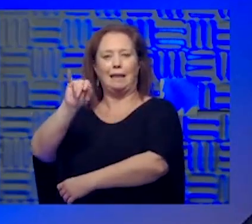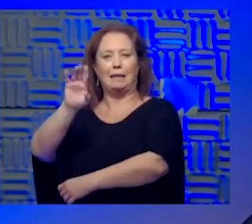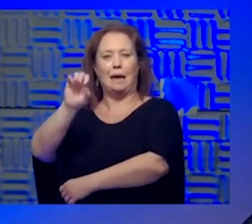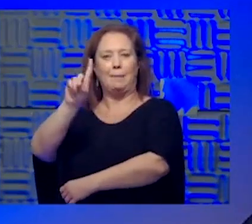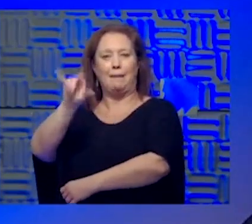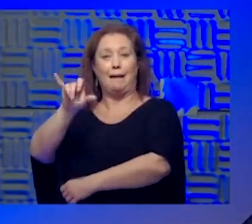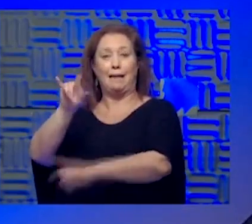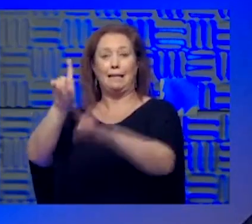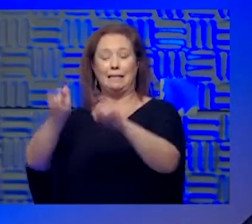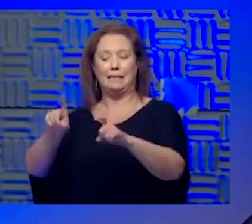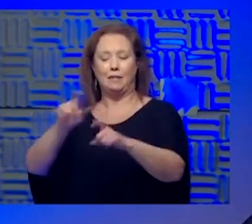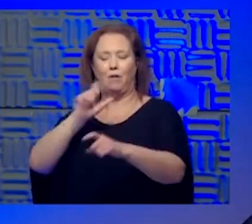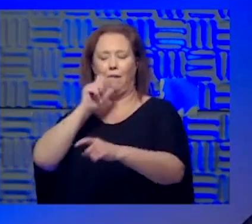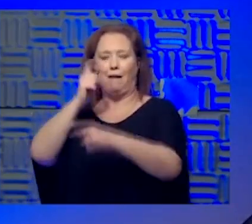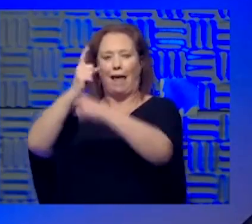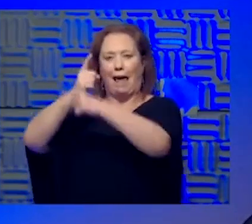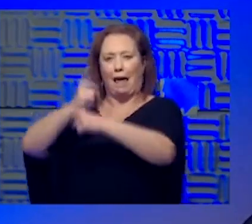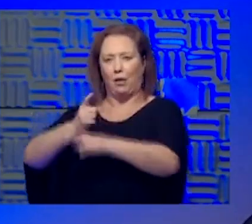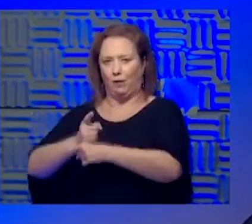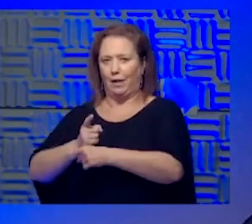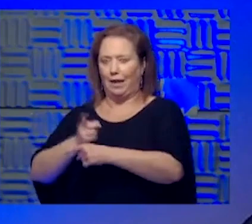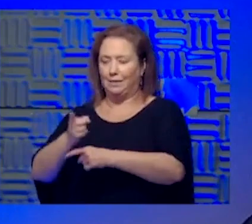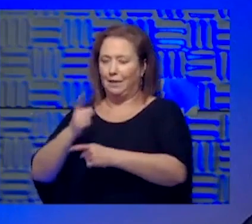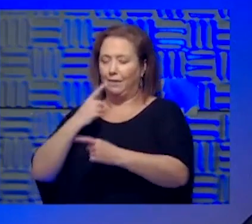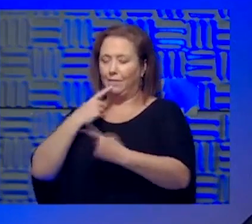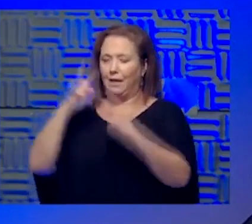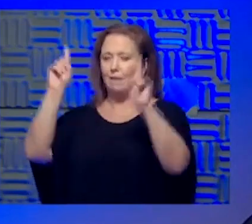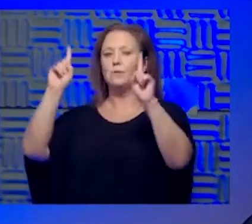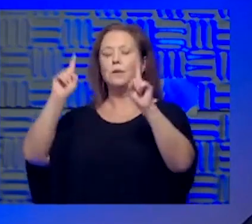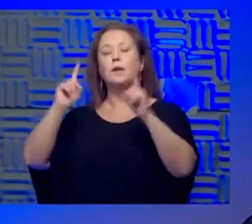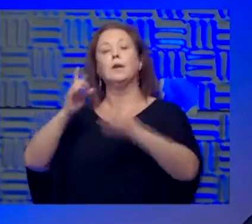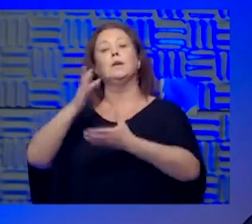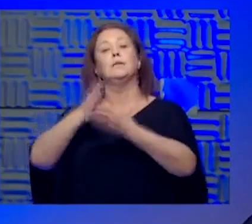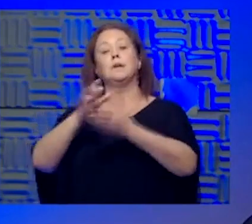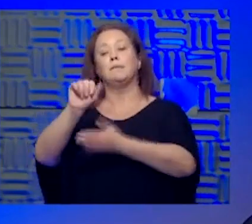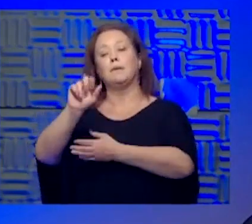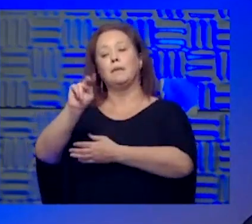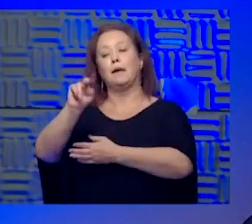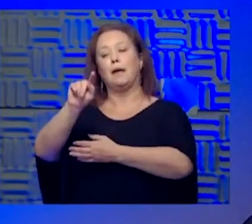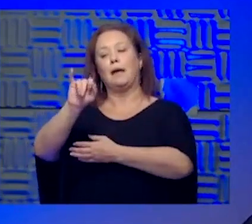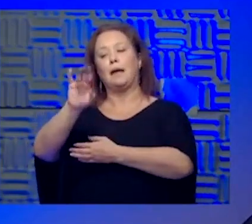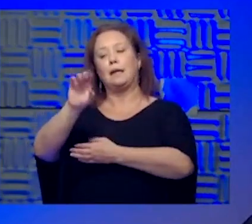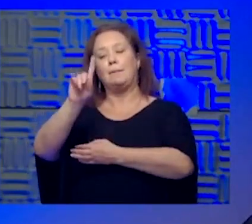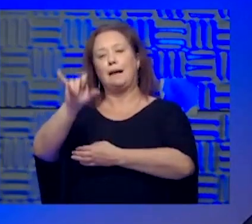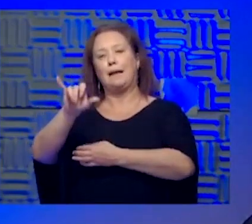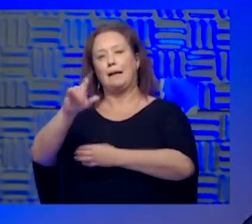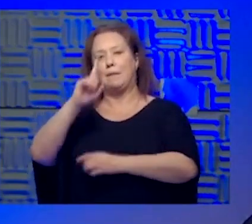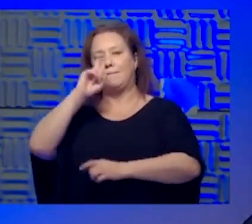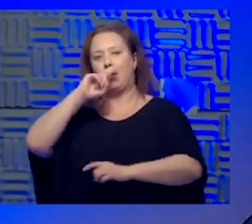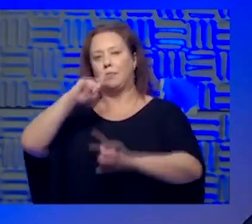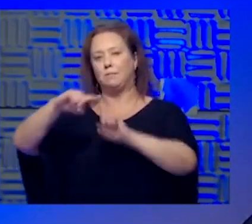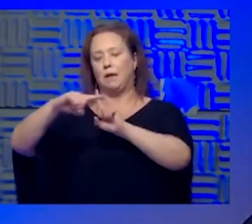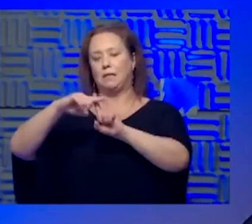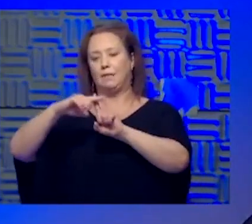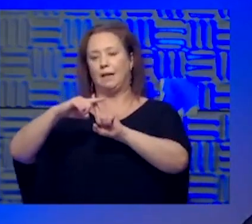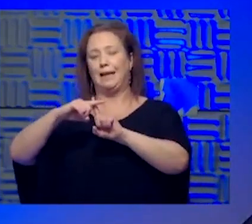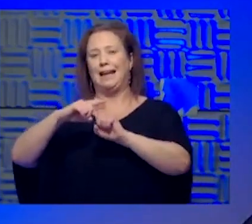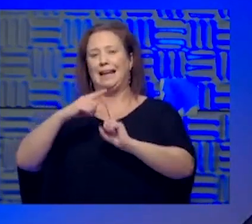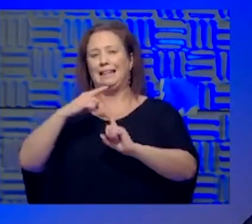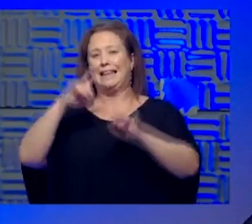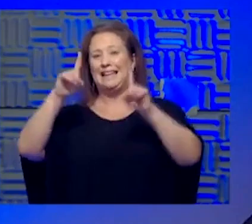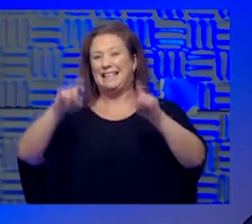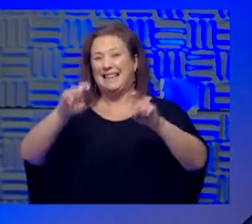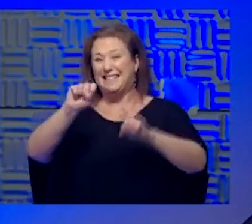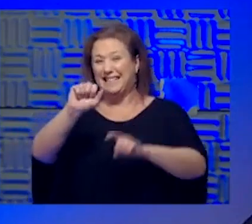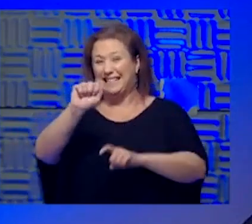as accurate as they have touted to be. In fact, some of these have been false positives. I think they even tested saline and found that